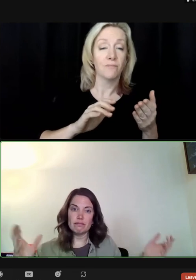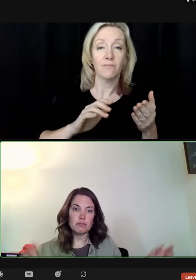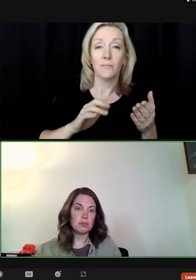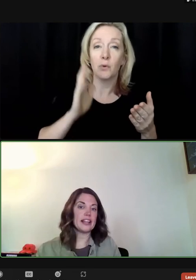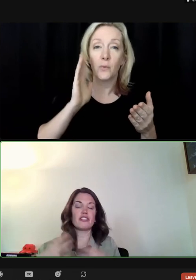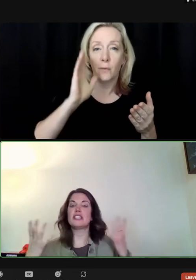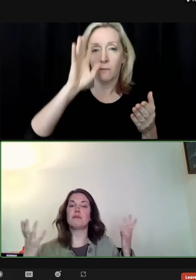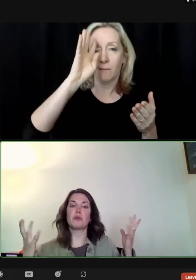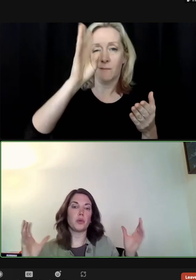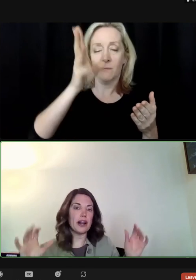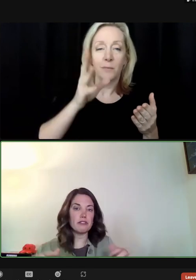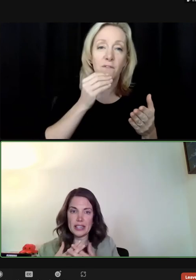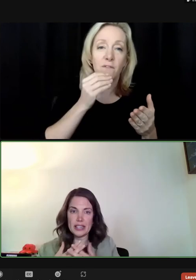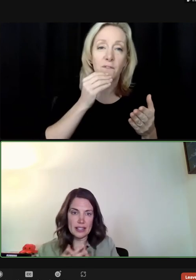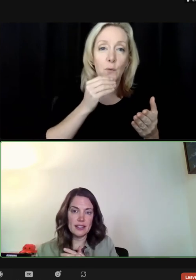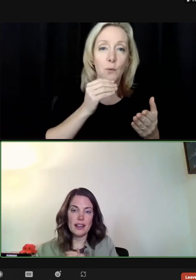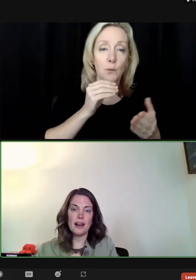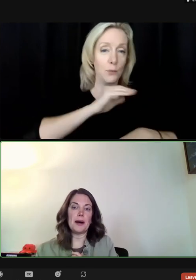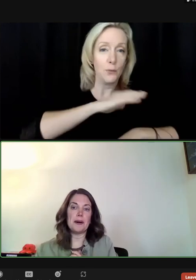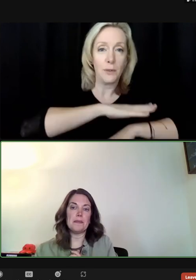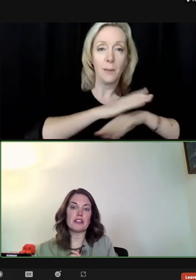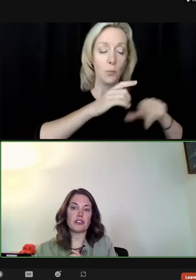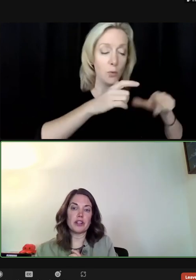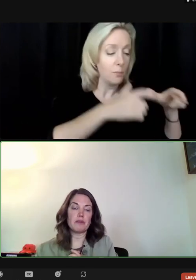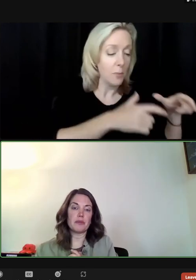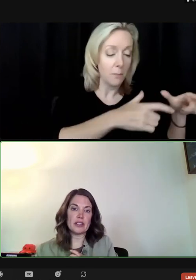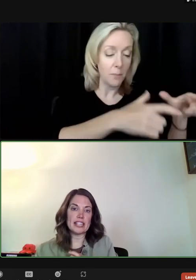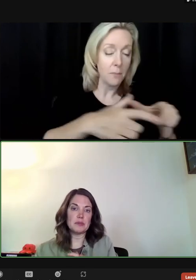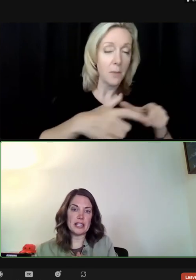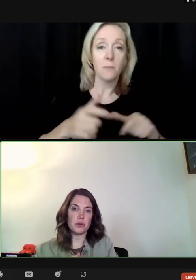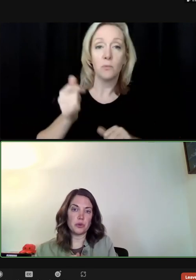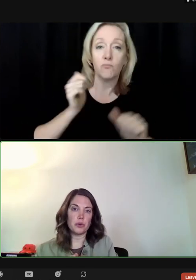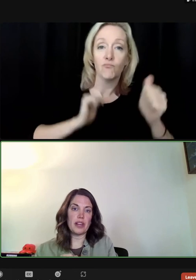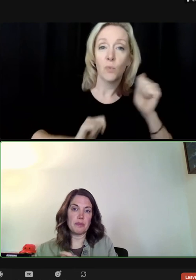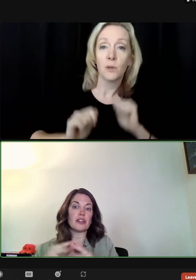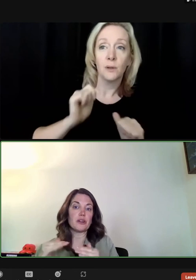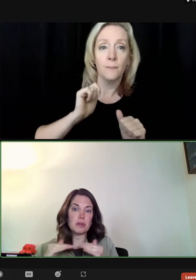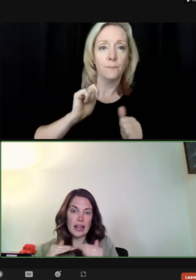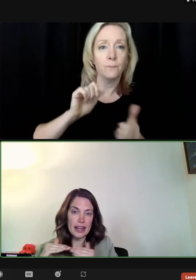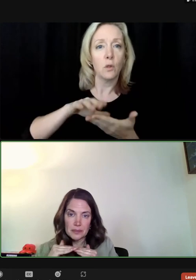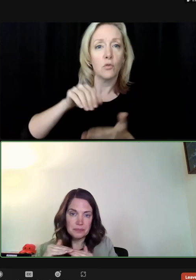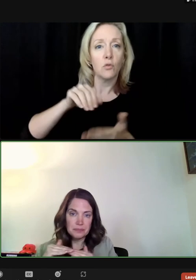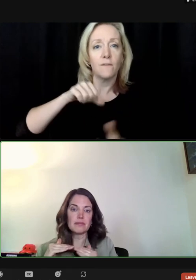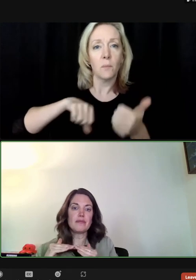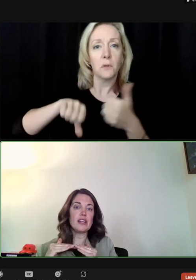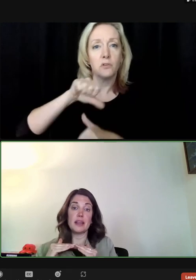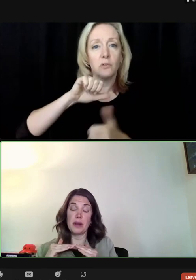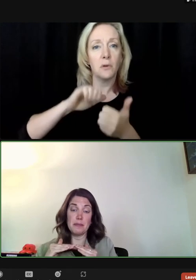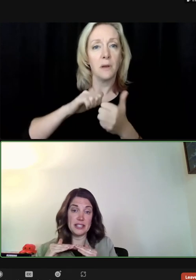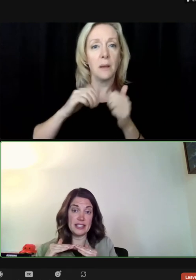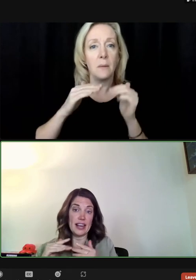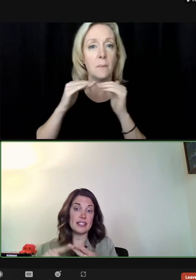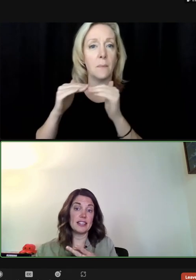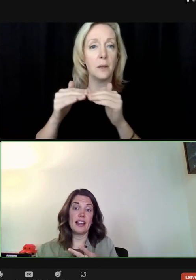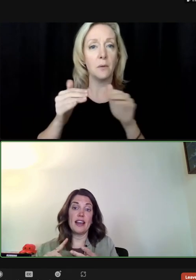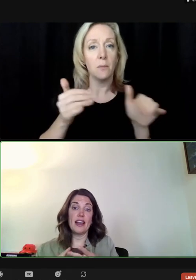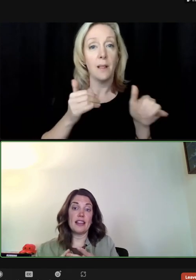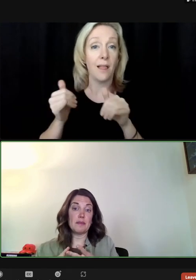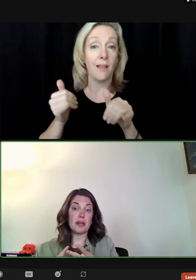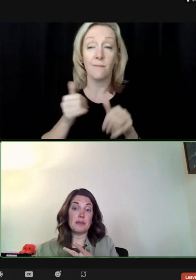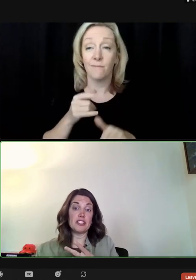and playing dress up or whatever it is, but learning from their classmates through that peer play. They might miss